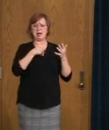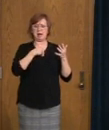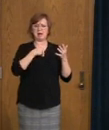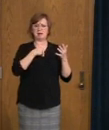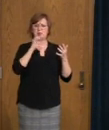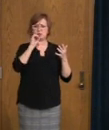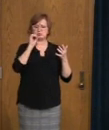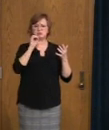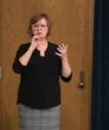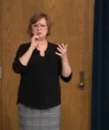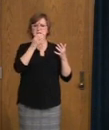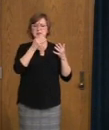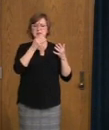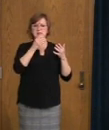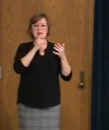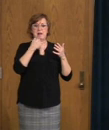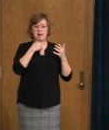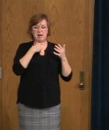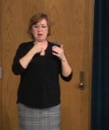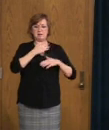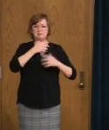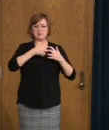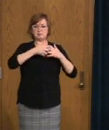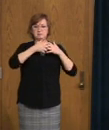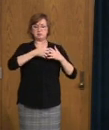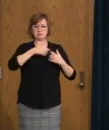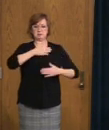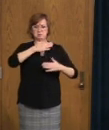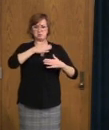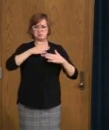bringing in the highly trained